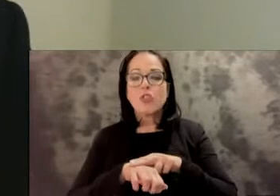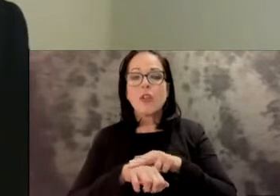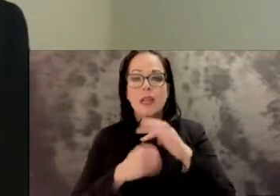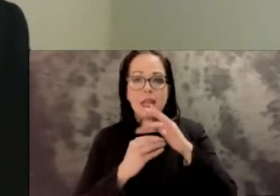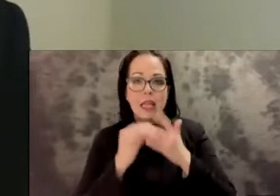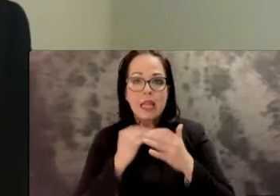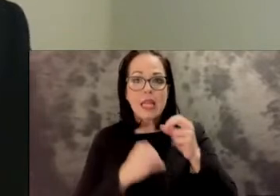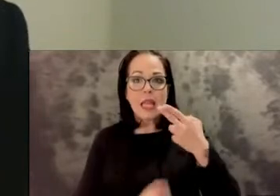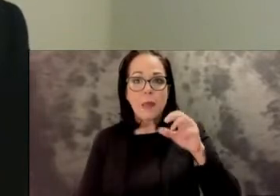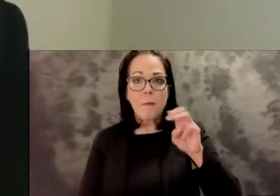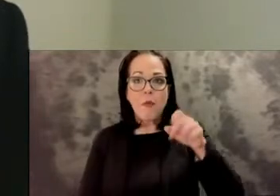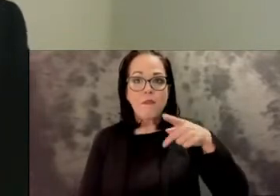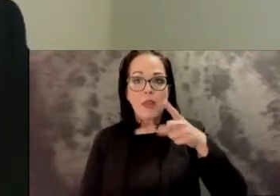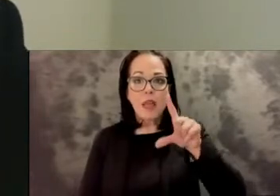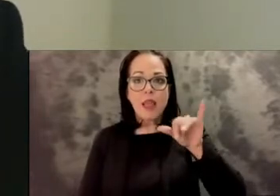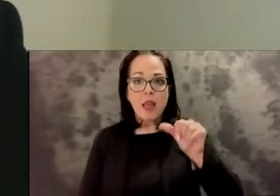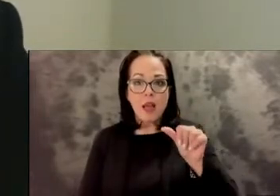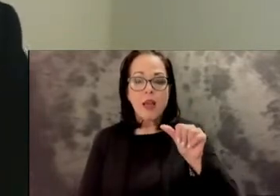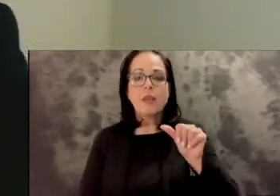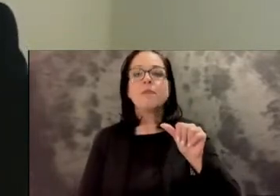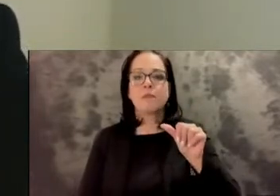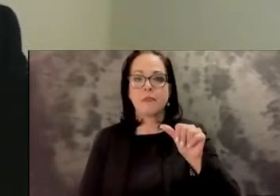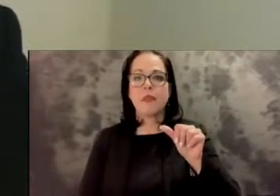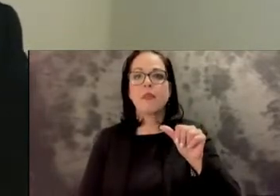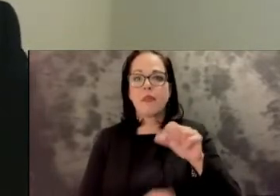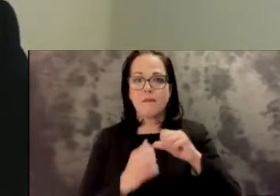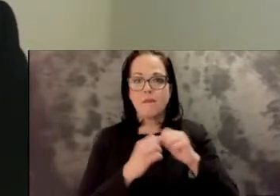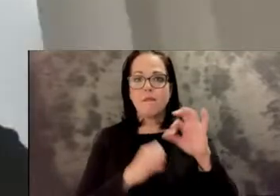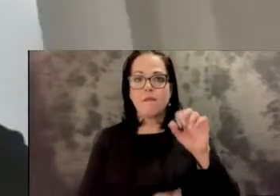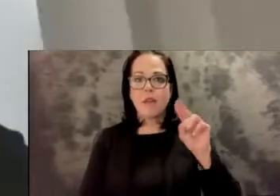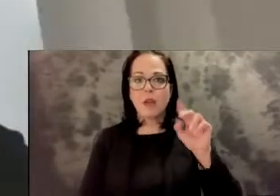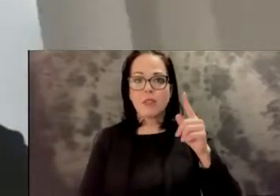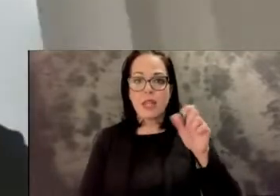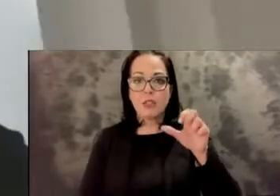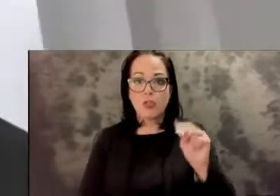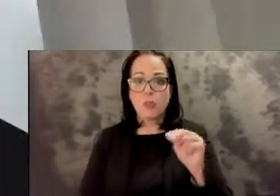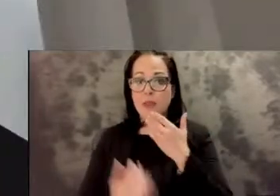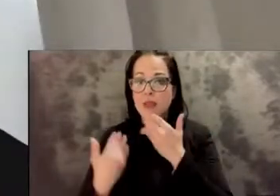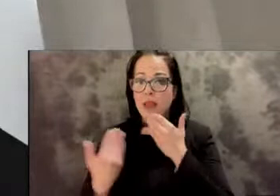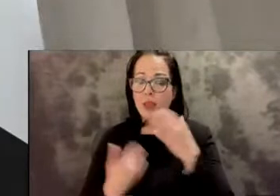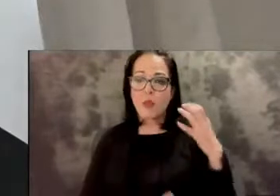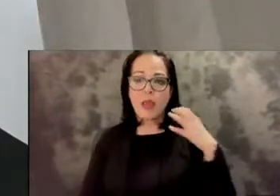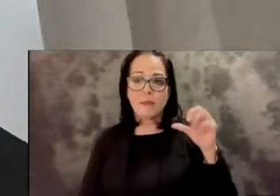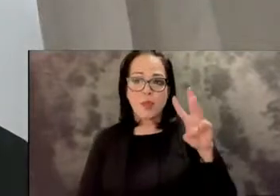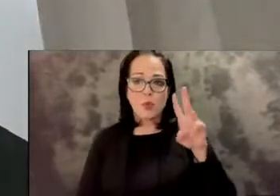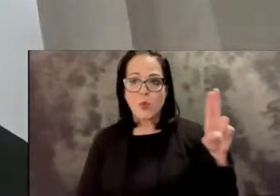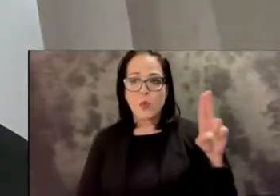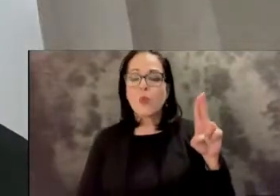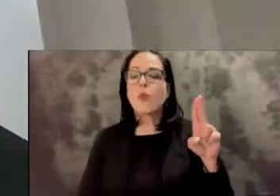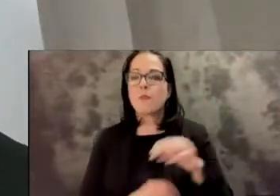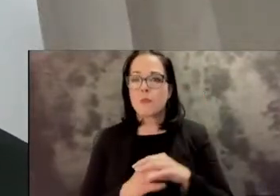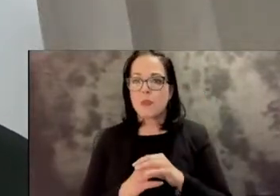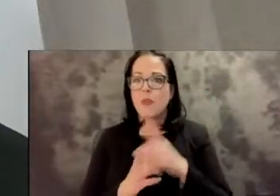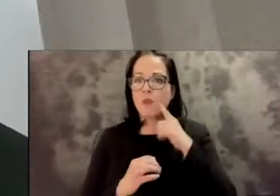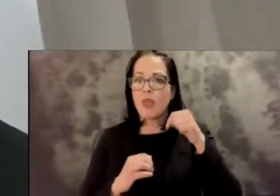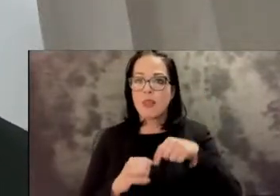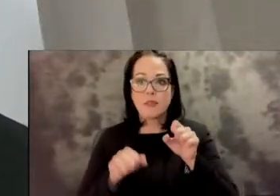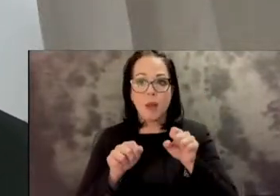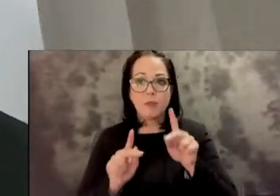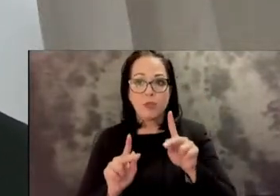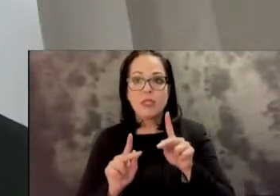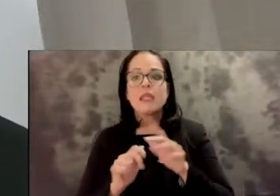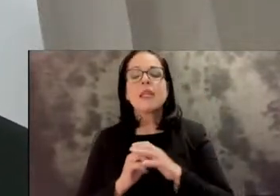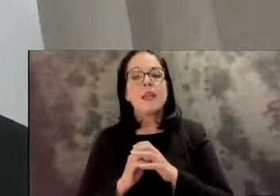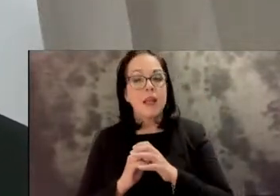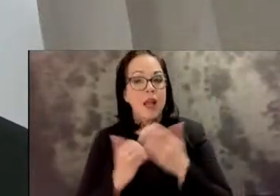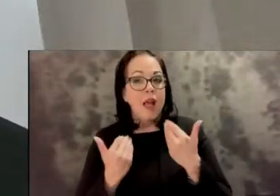You have 3 minutes, and please proceed. Thank you, Captain Wu, Madam Chair, and task force members for this opportunity.